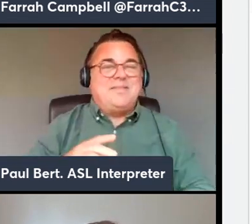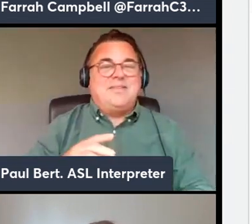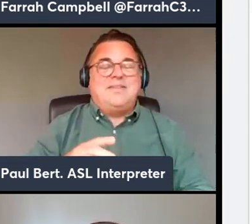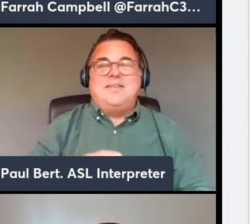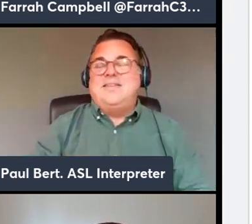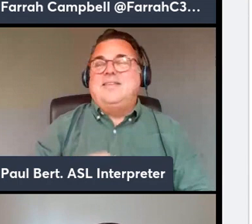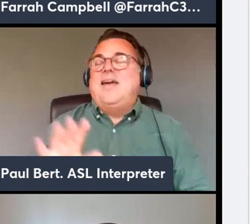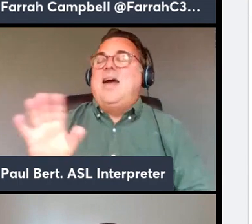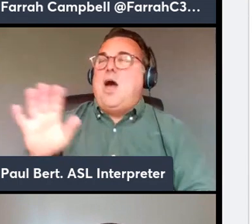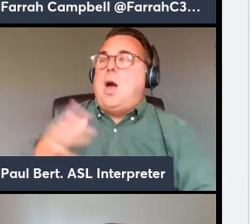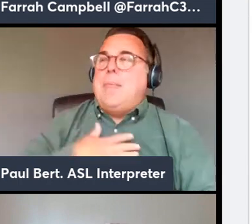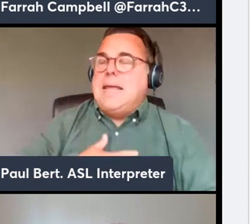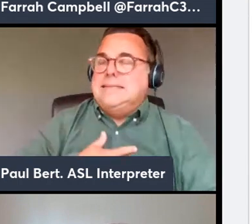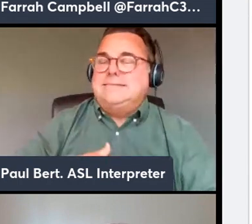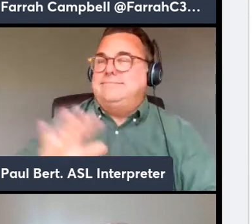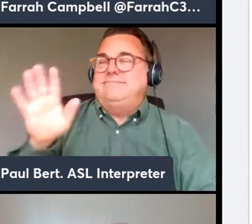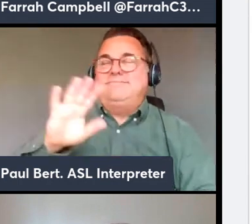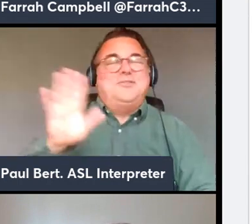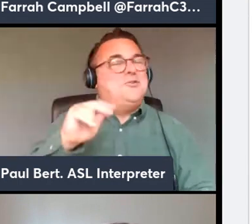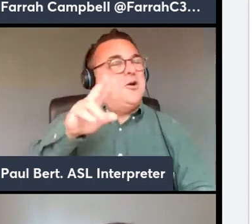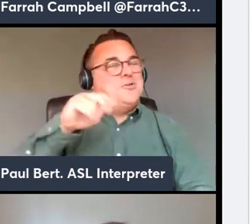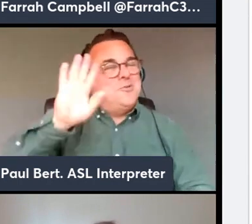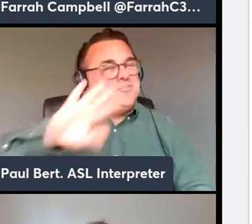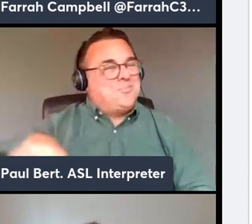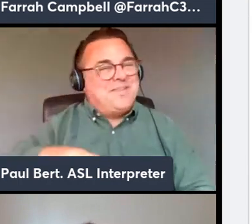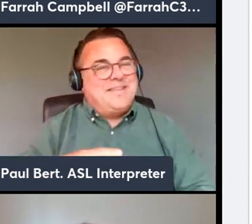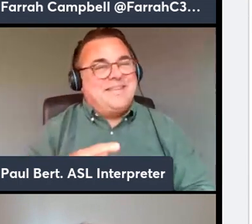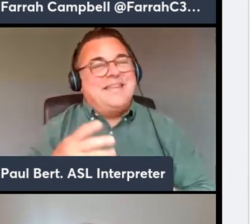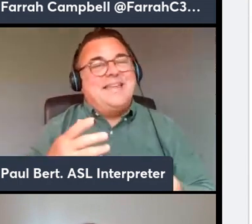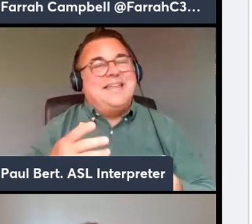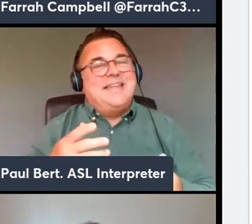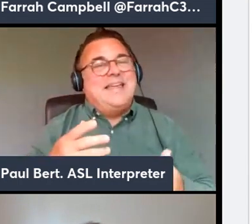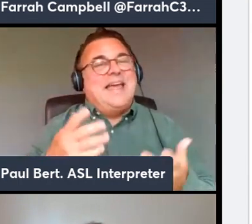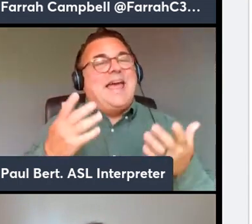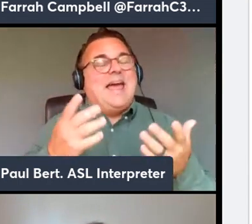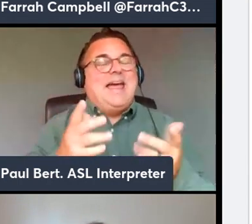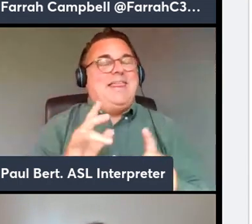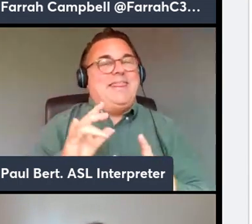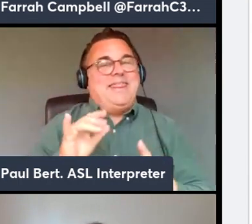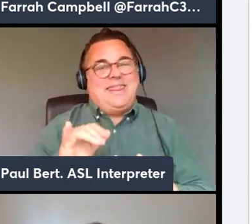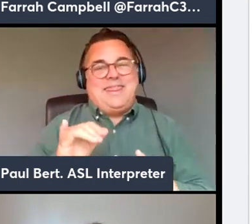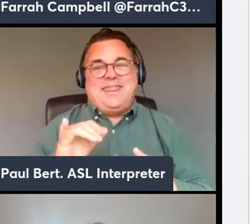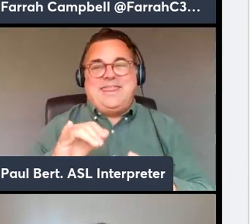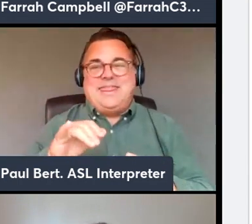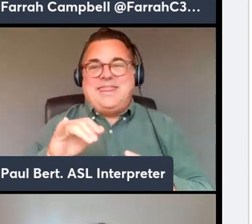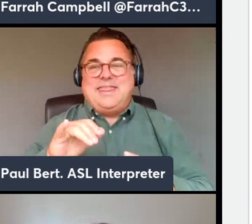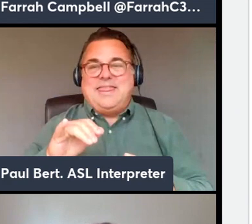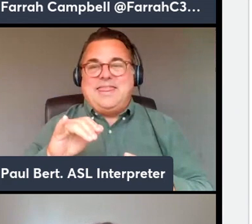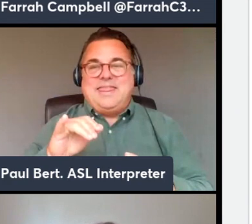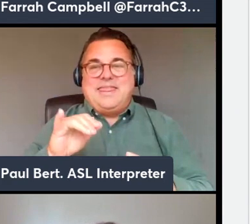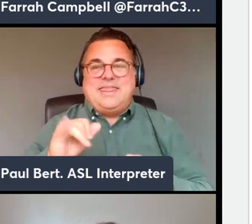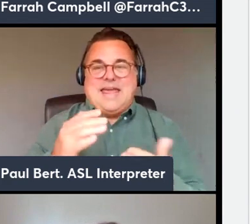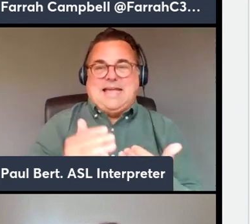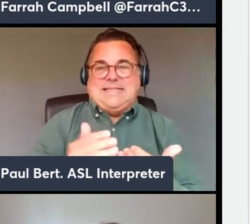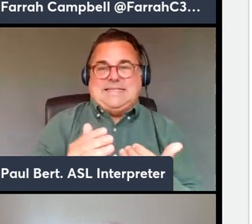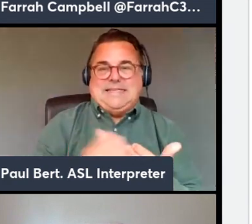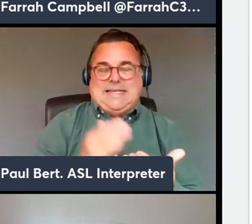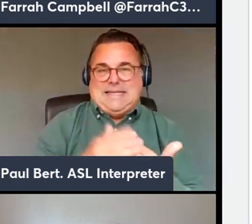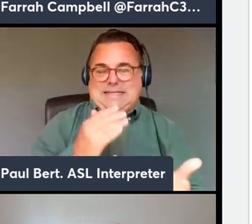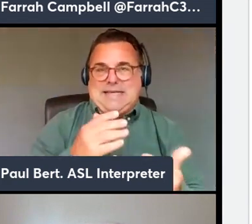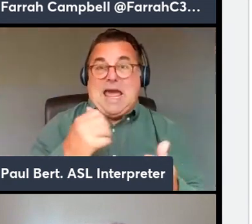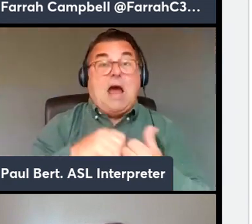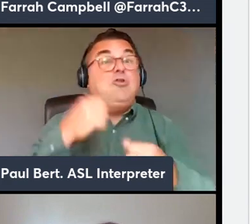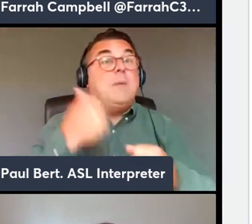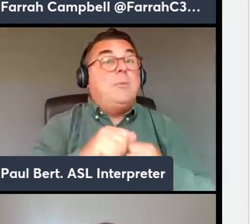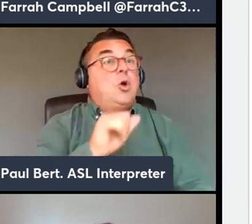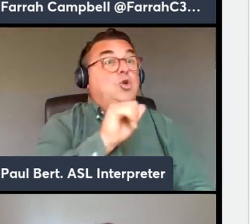anything. No, yes, please. No. But that's an easy way to sort of remember, is this the